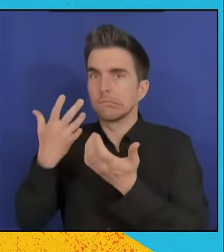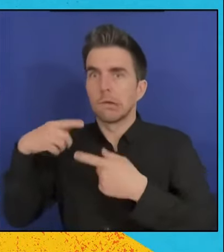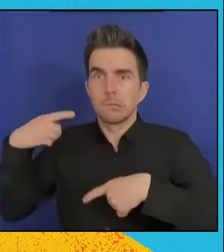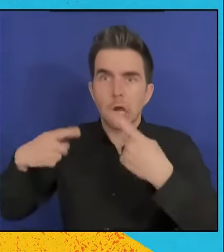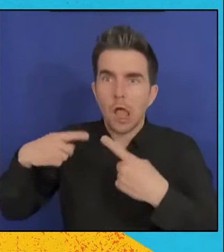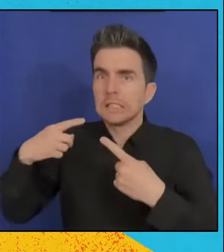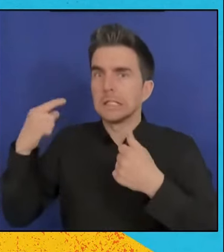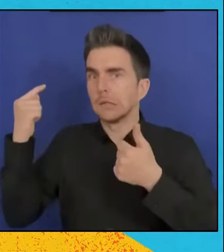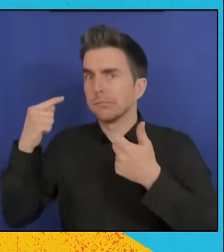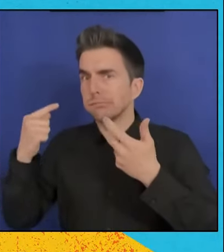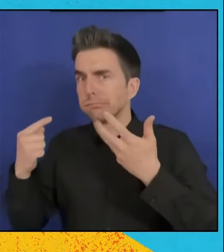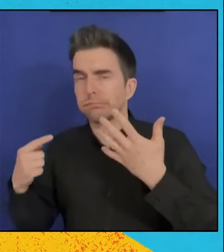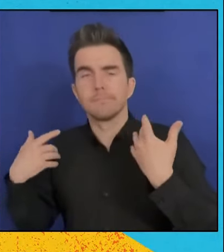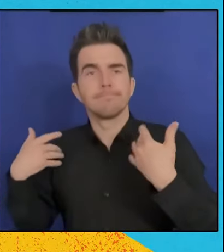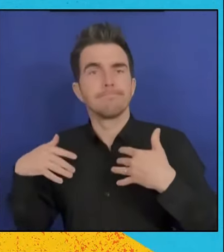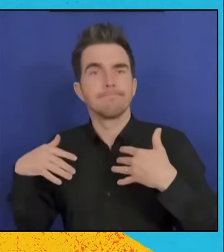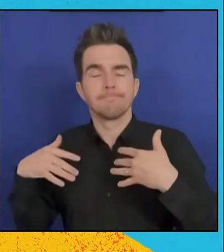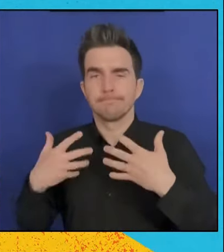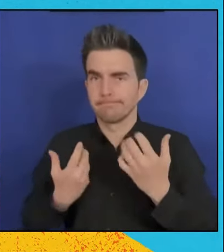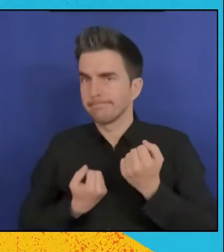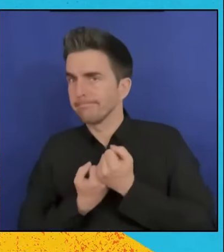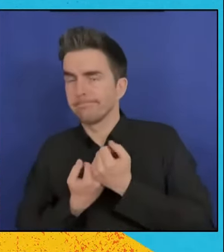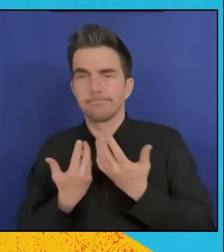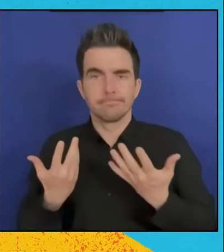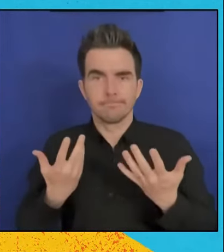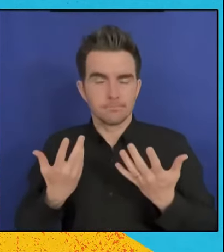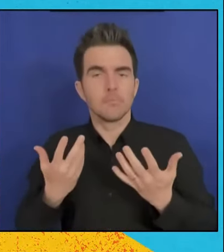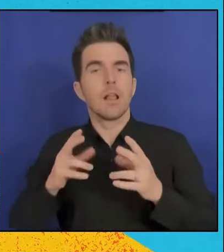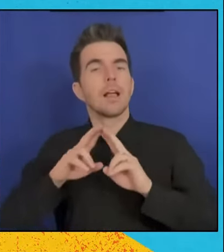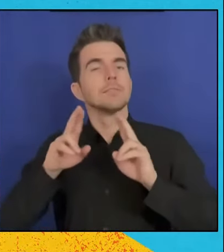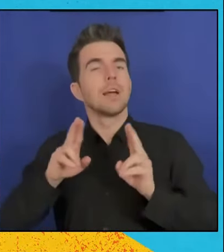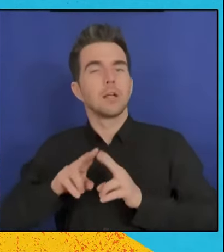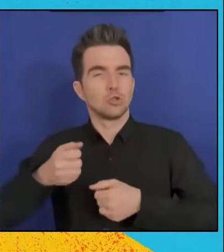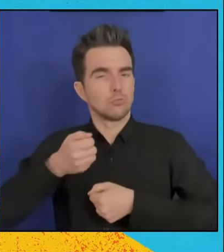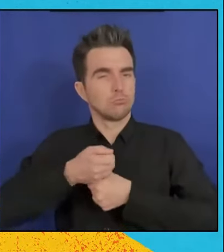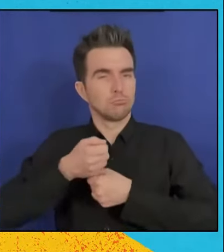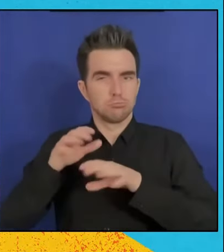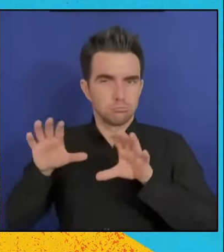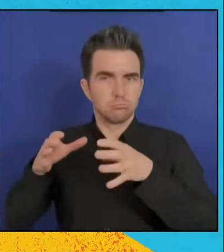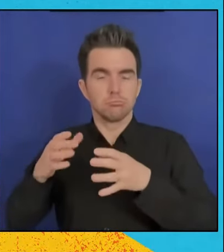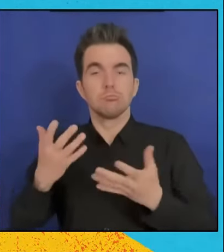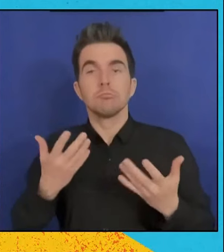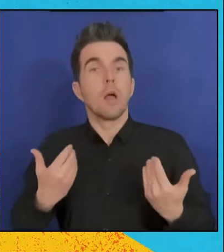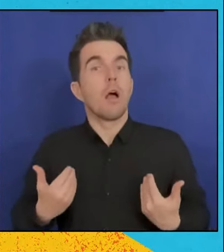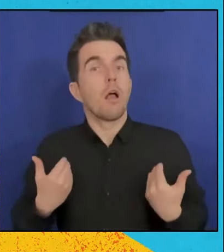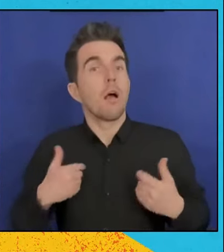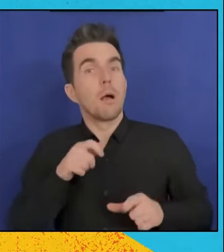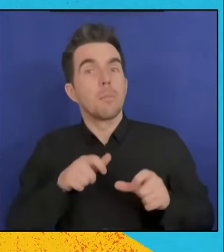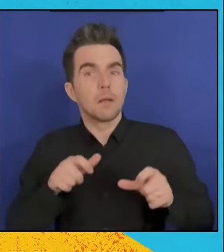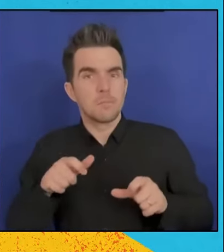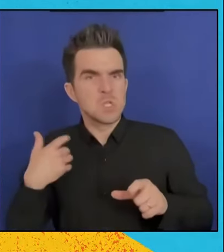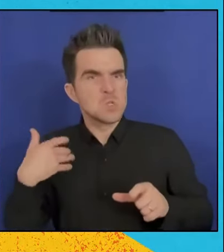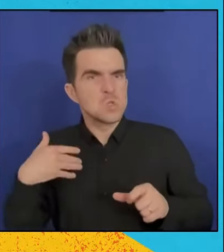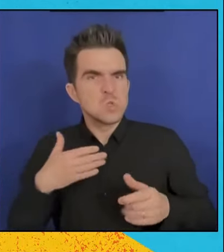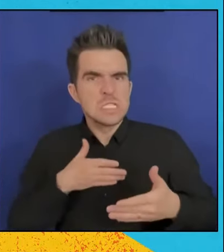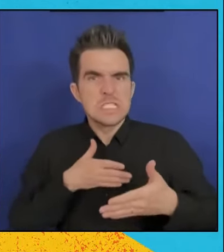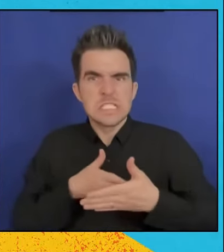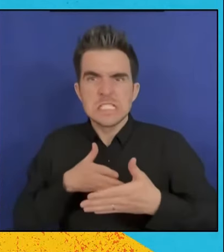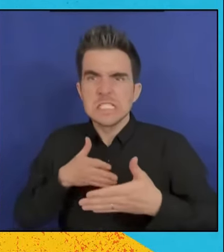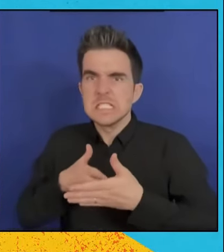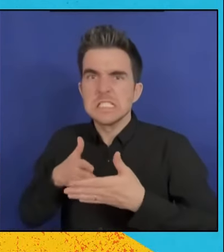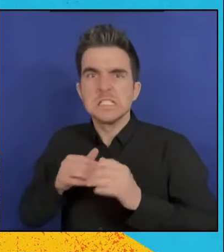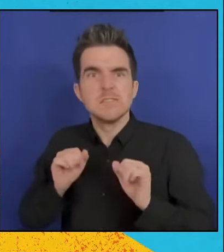to 24-year-old demographic is increasingly frustrated with the slow progress the world, and by that I mean the